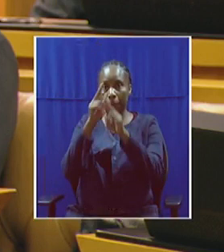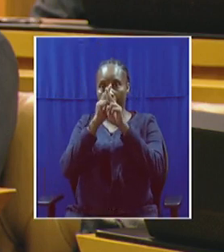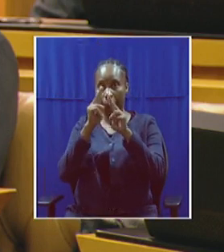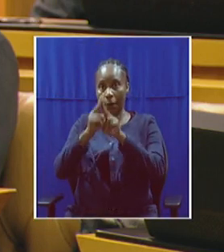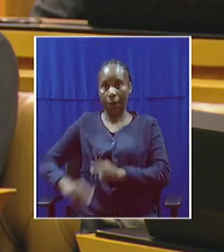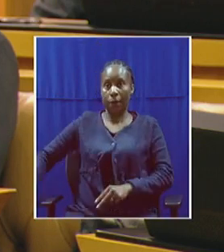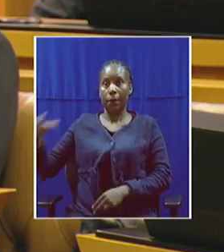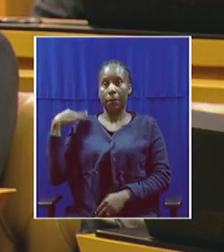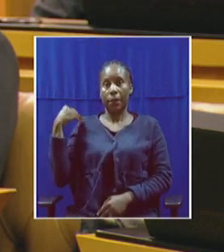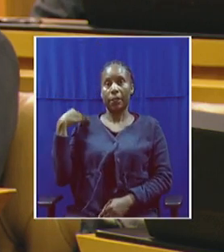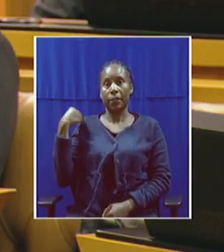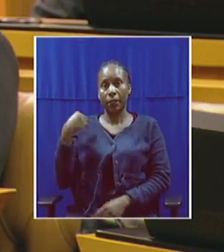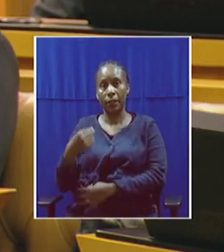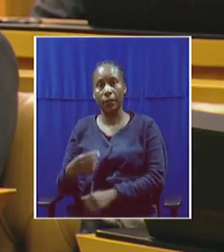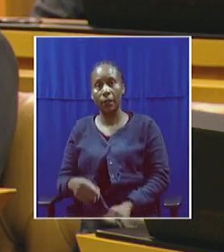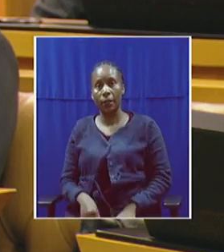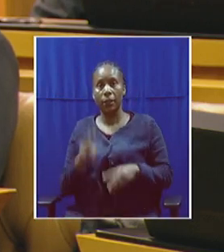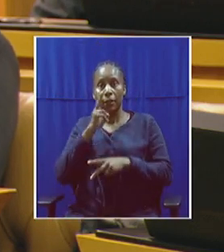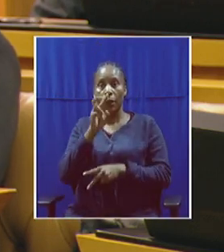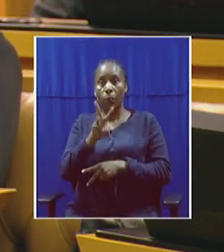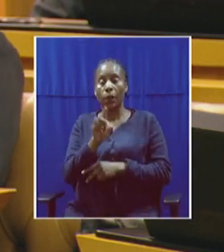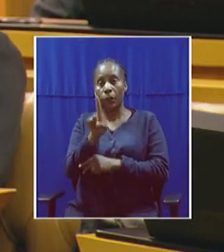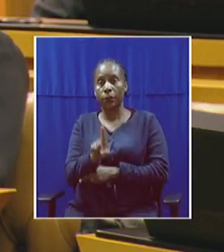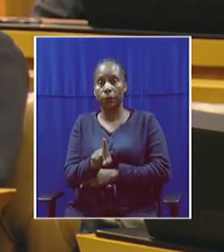country you will notice that